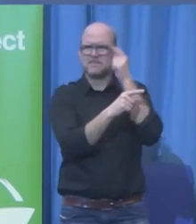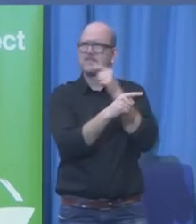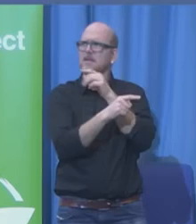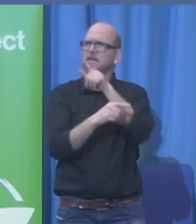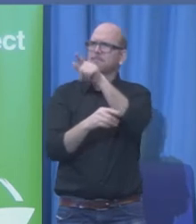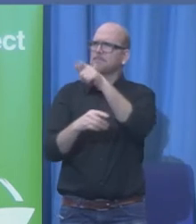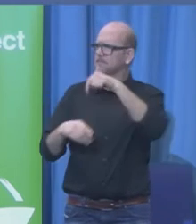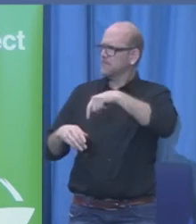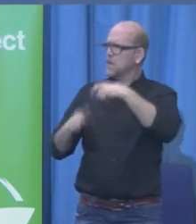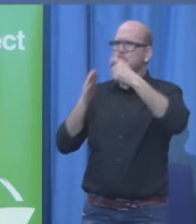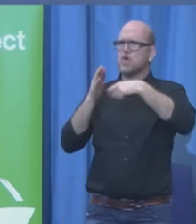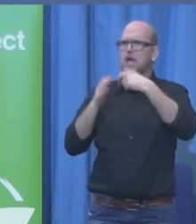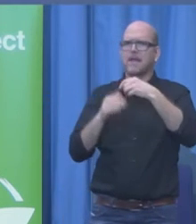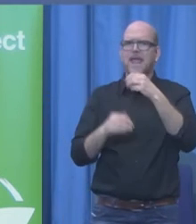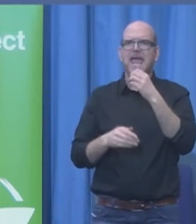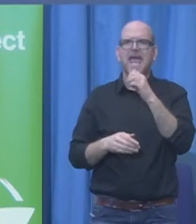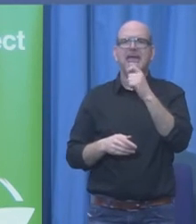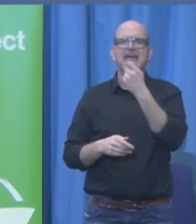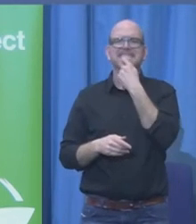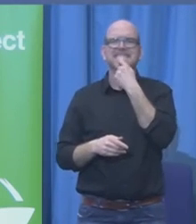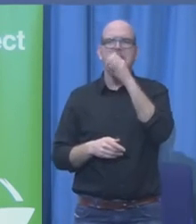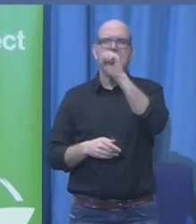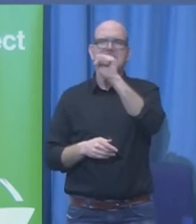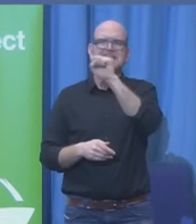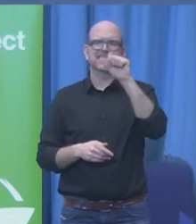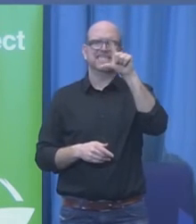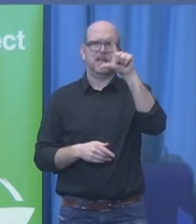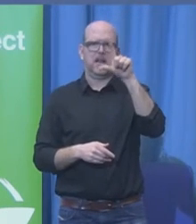makes a very good work, and